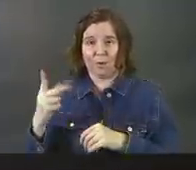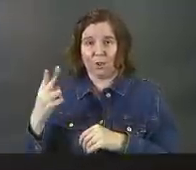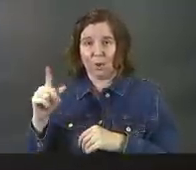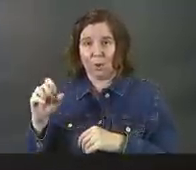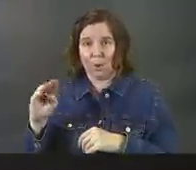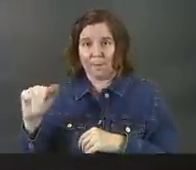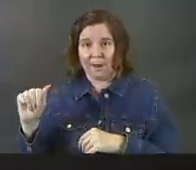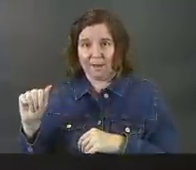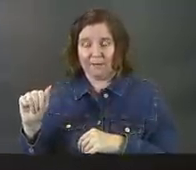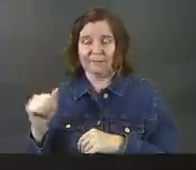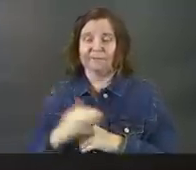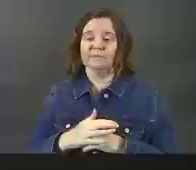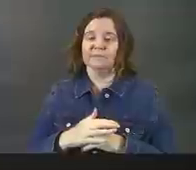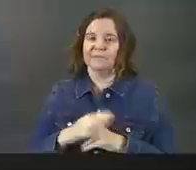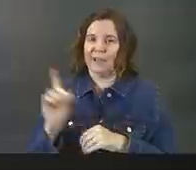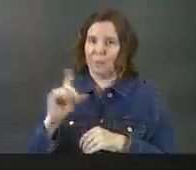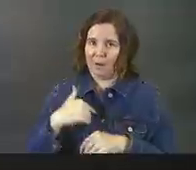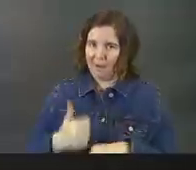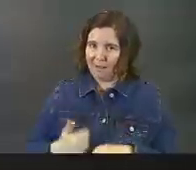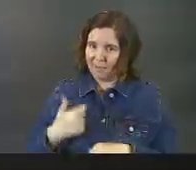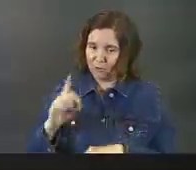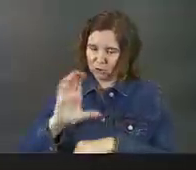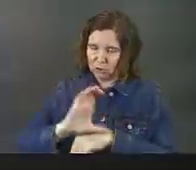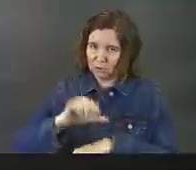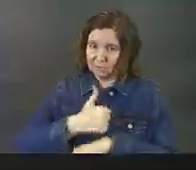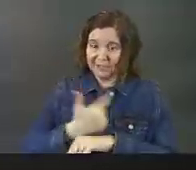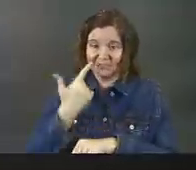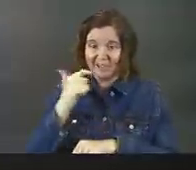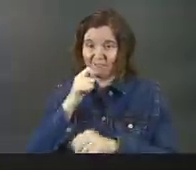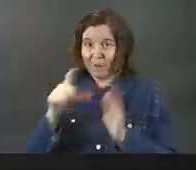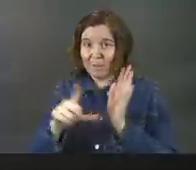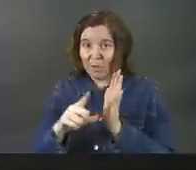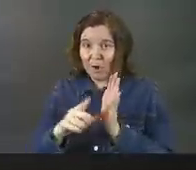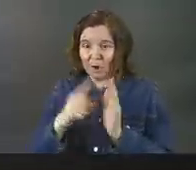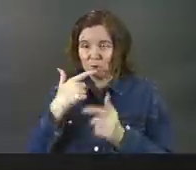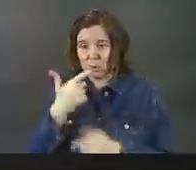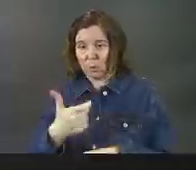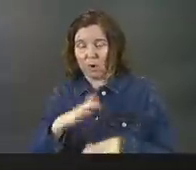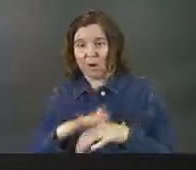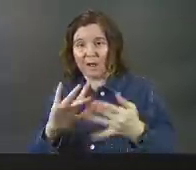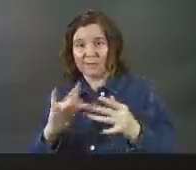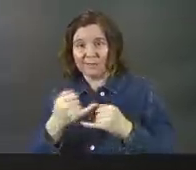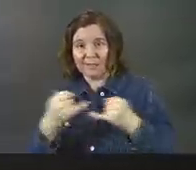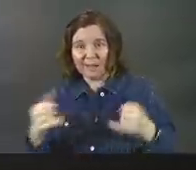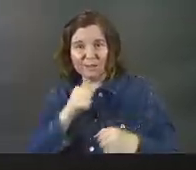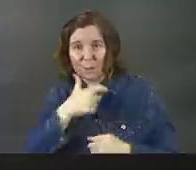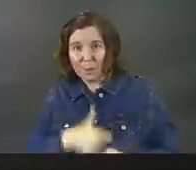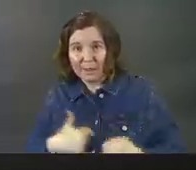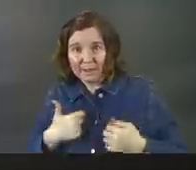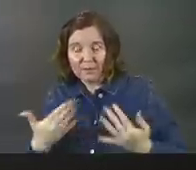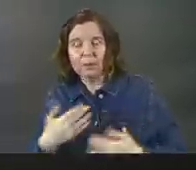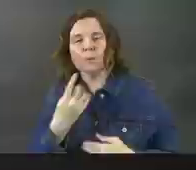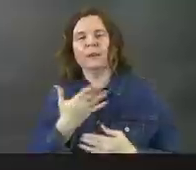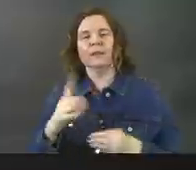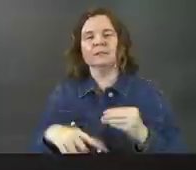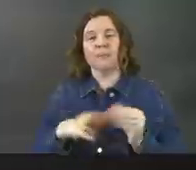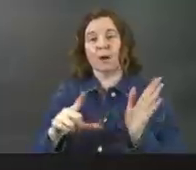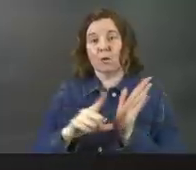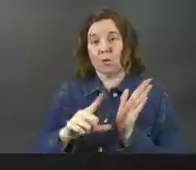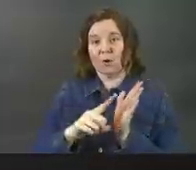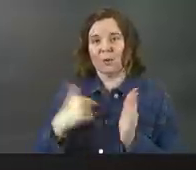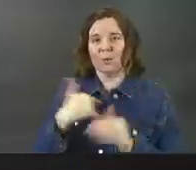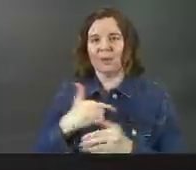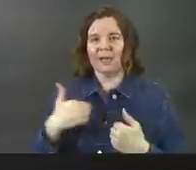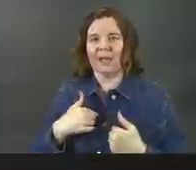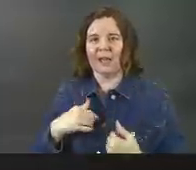where this church is, Lawton, Oklahoma. If you're not from Lawton or you're watching online and you don't live here, one of the things about Lawton, Oklahoma